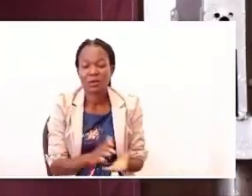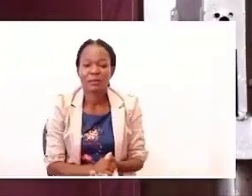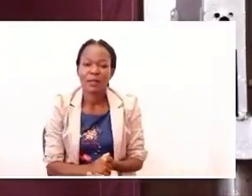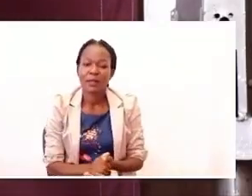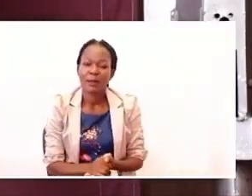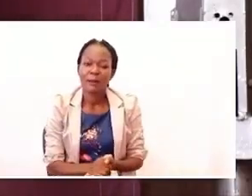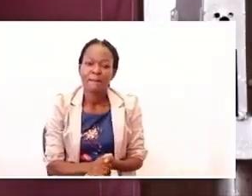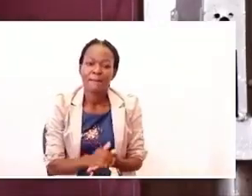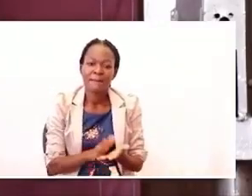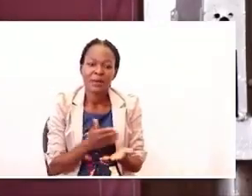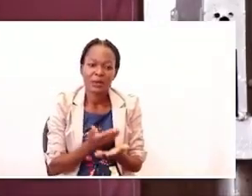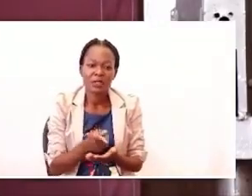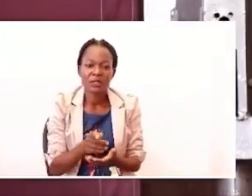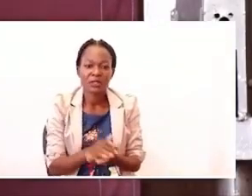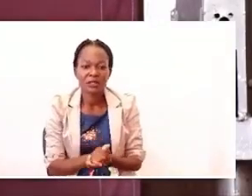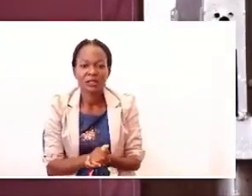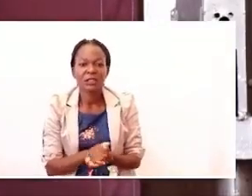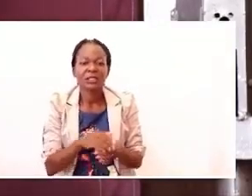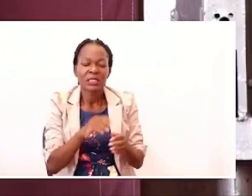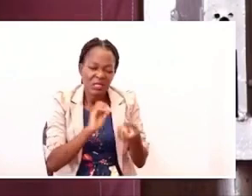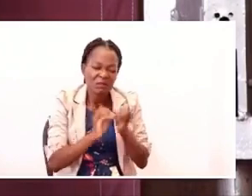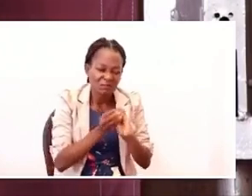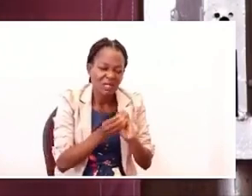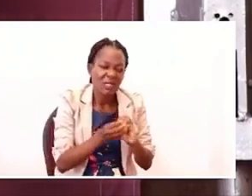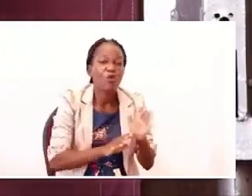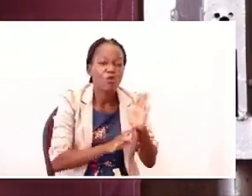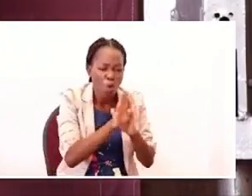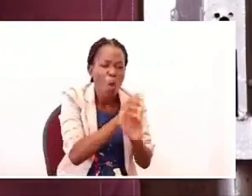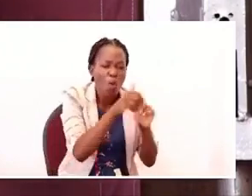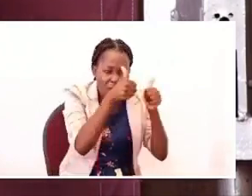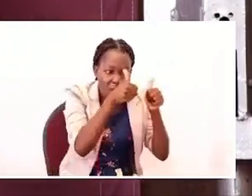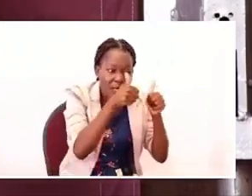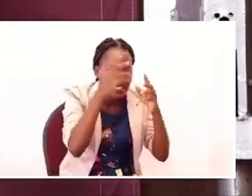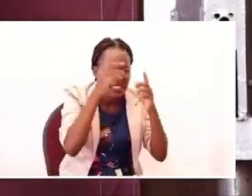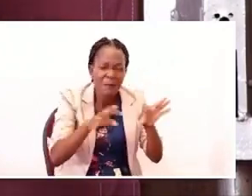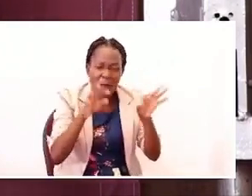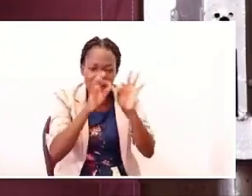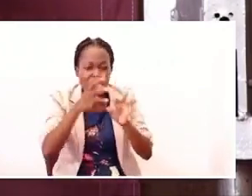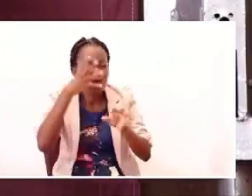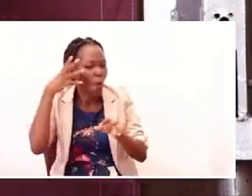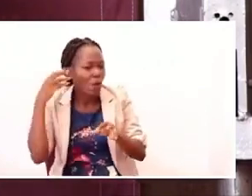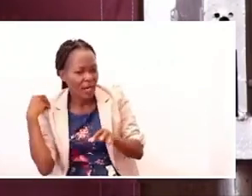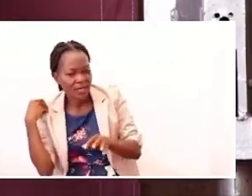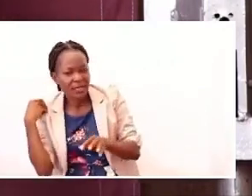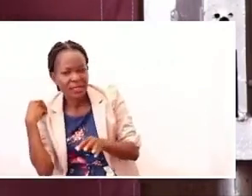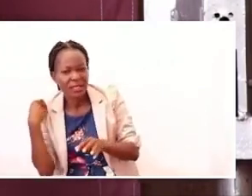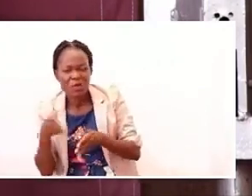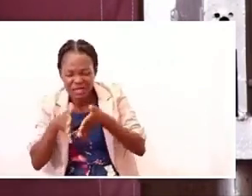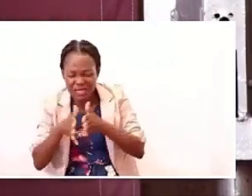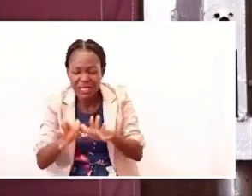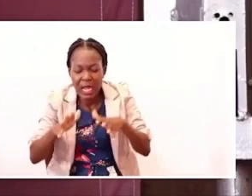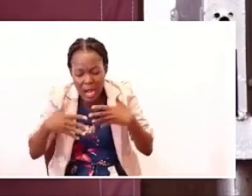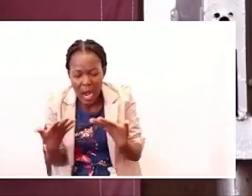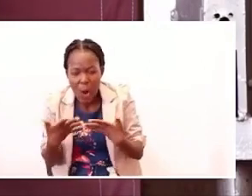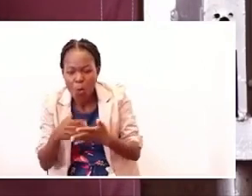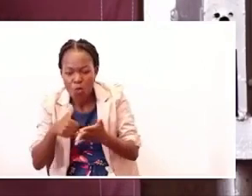going to put aside the significance of growth. We must forget our ability to come out of the debt